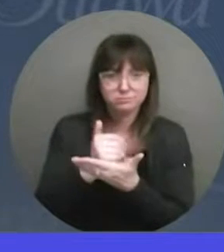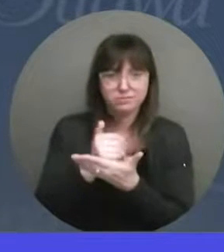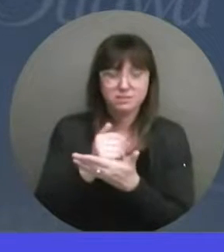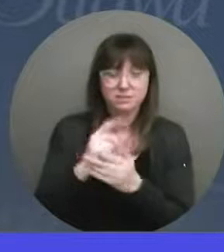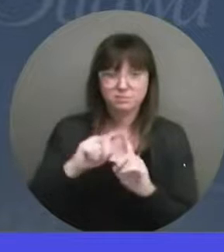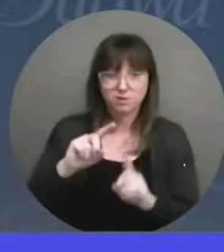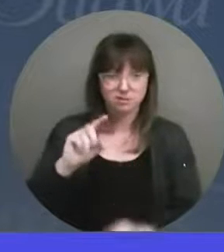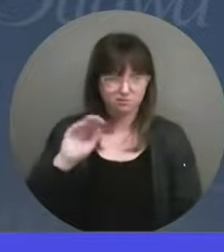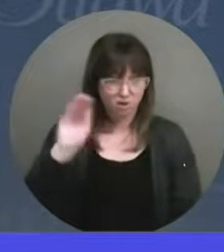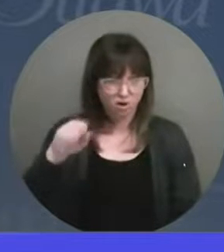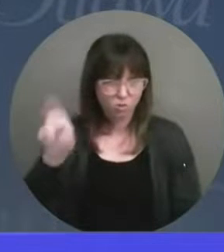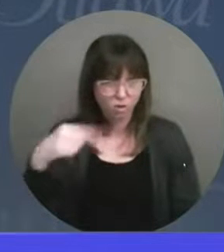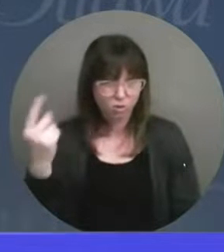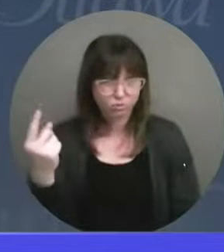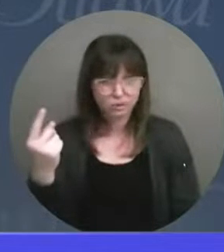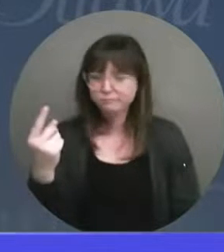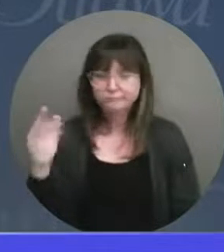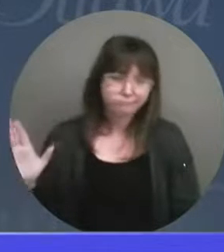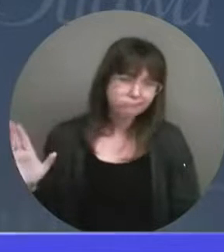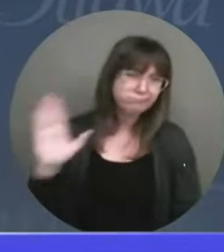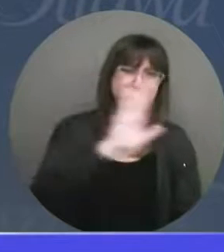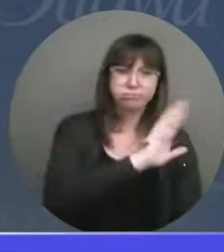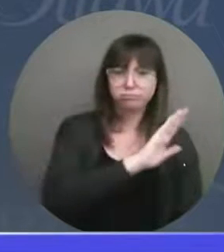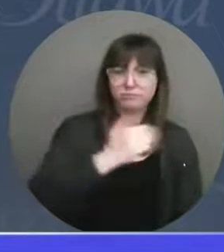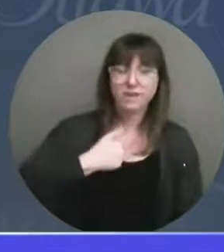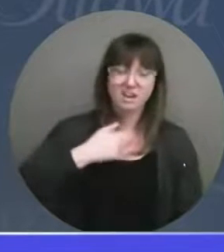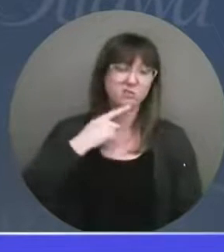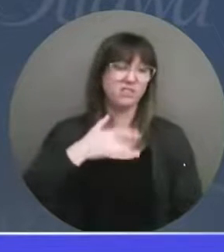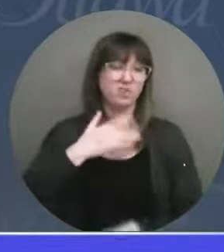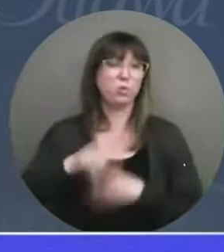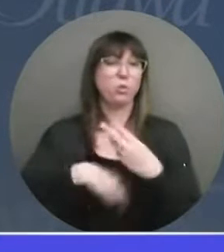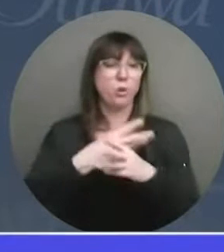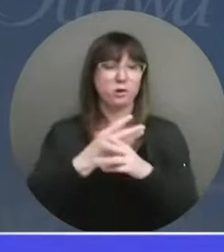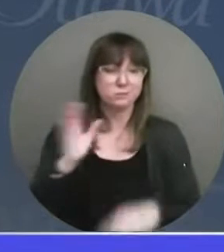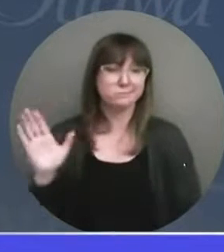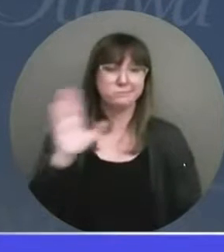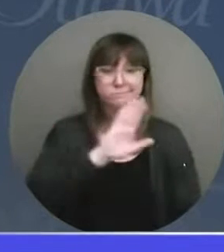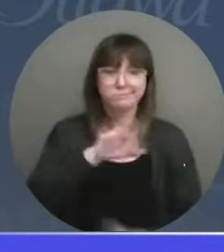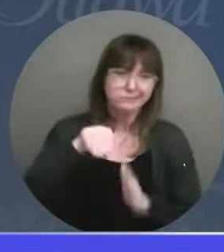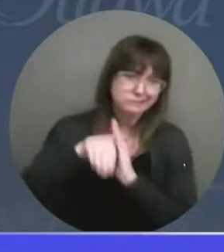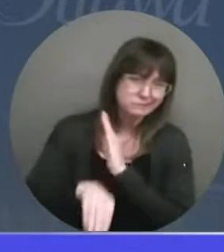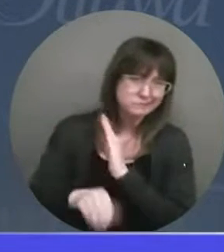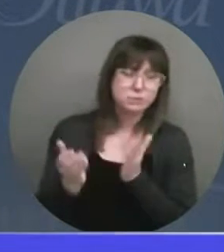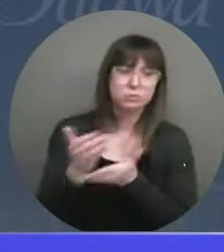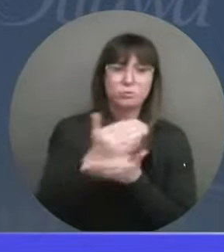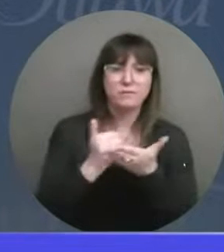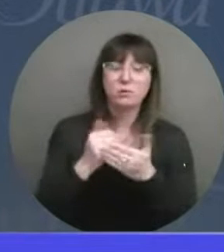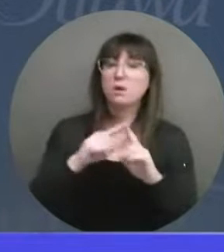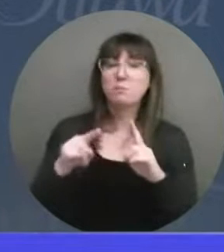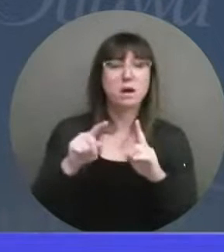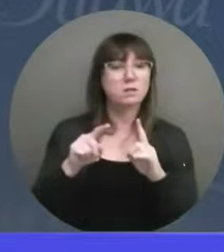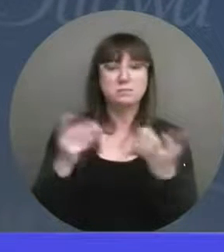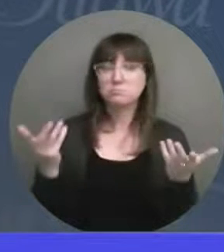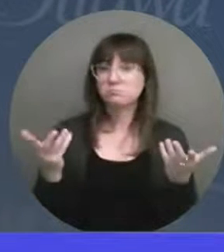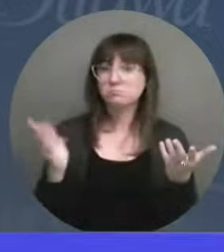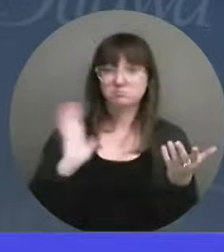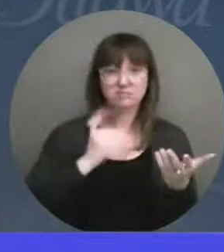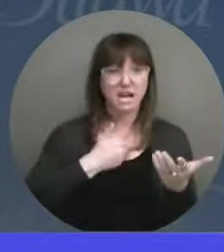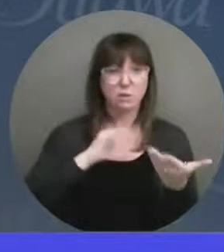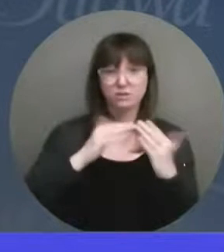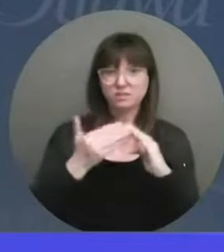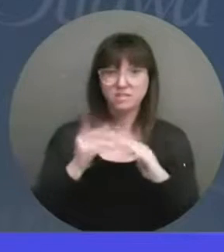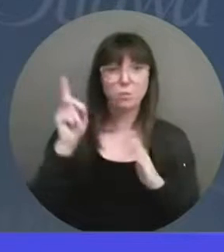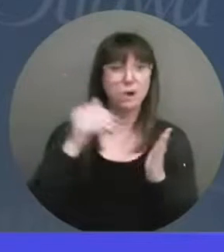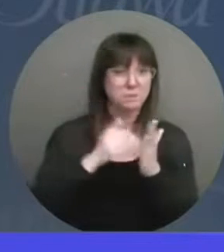way, in Canada, if not the world. We have to continue planning for the future because we're a city of 1 million. We'll soon be a city